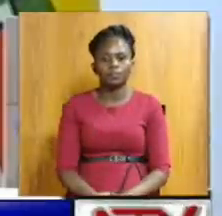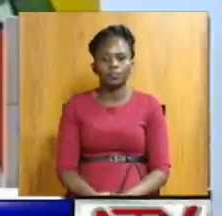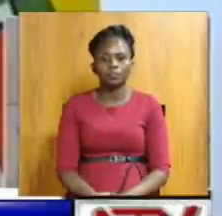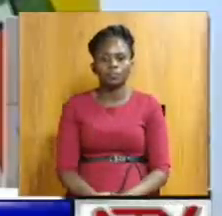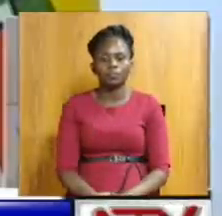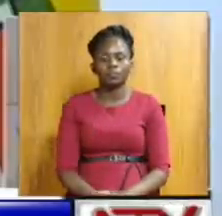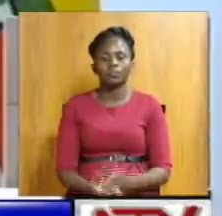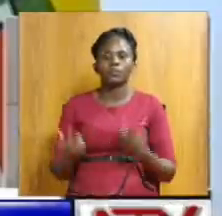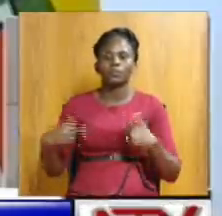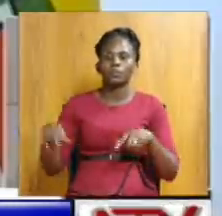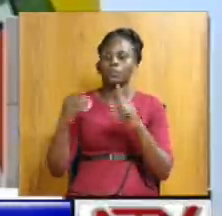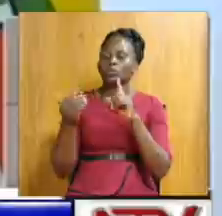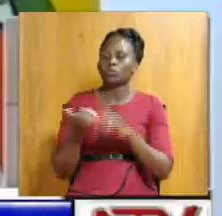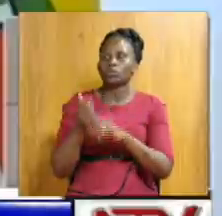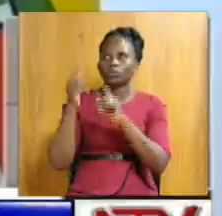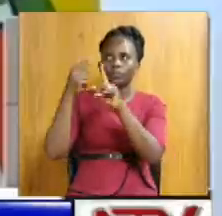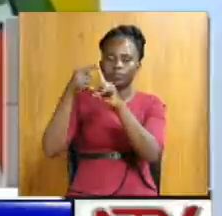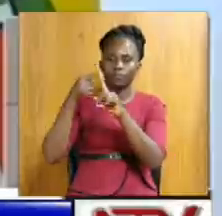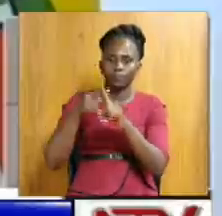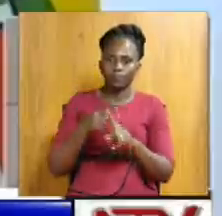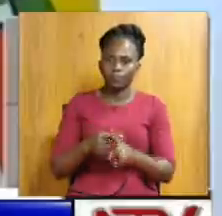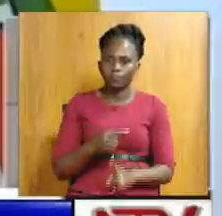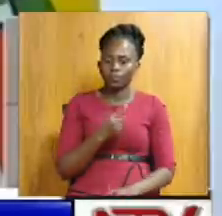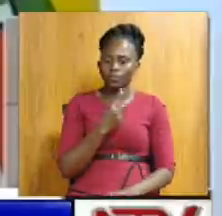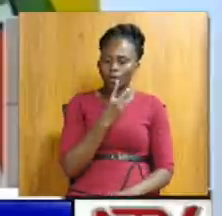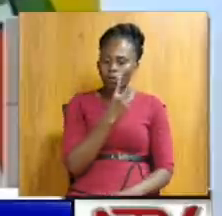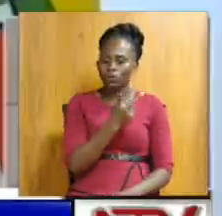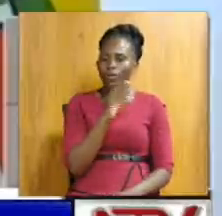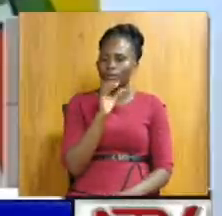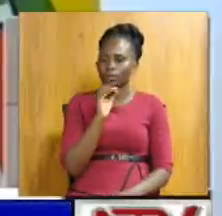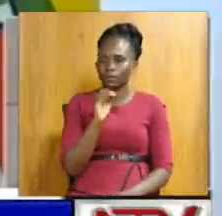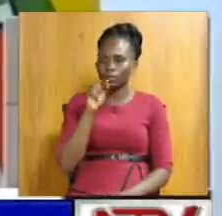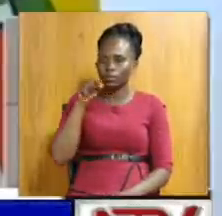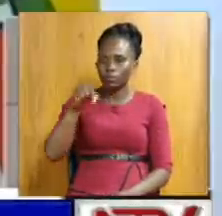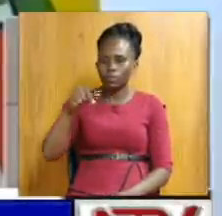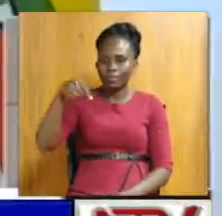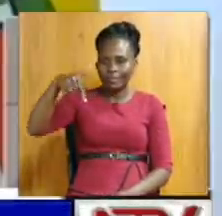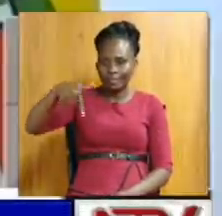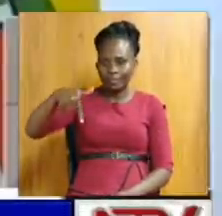we have received a total of 20.7 million